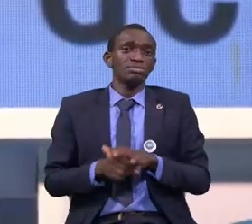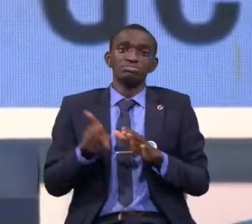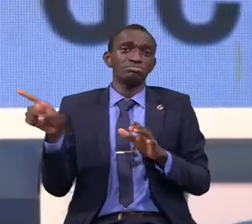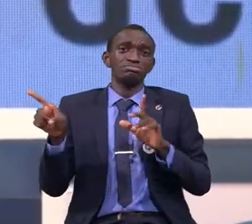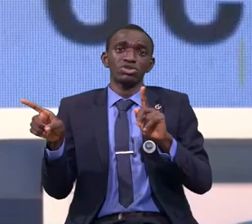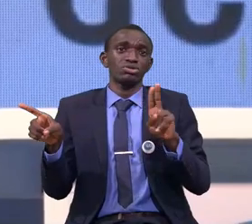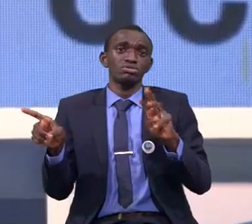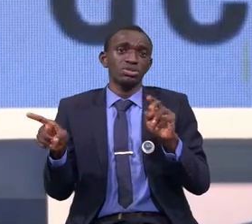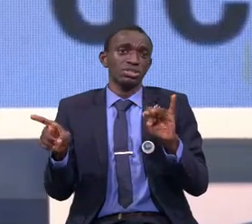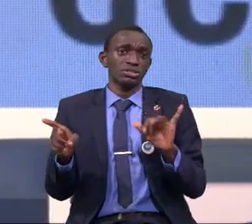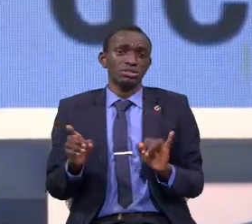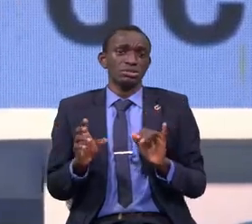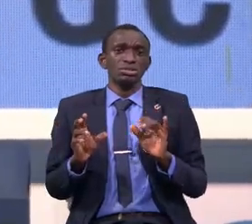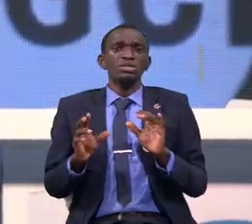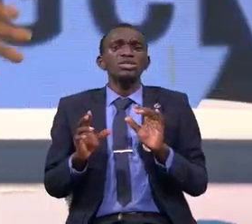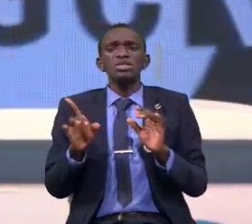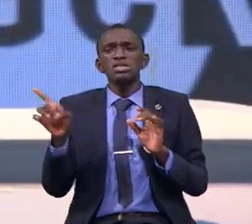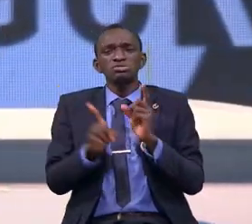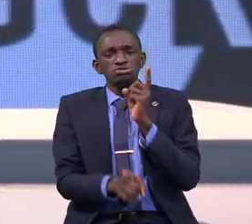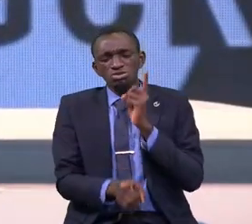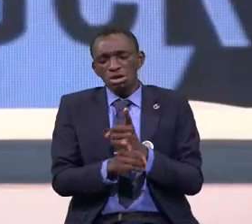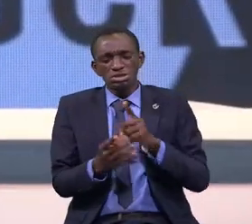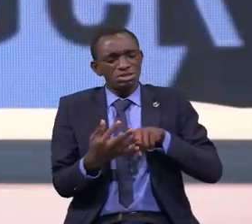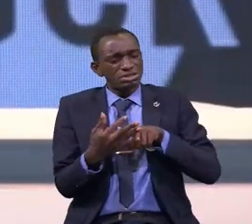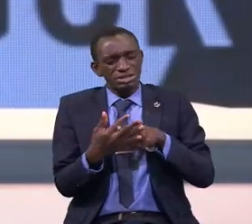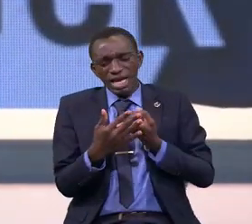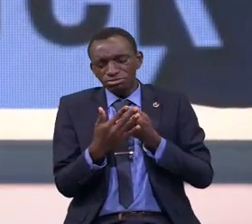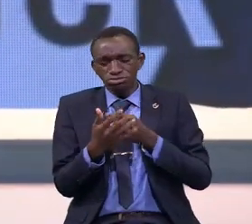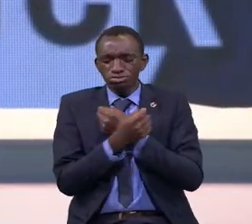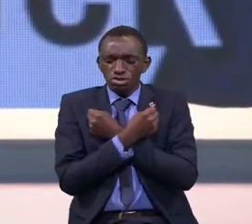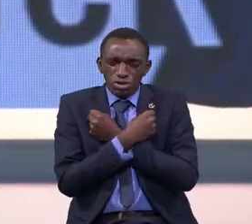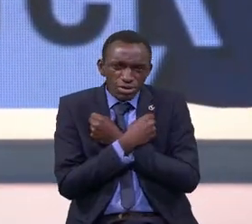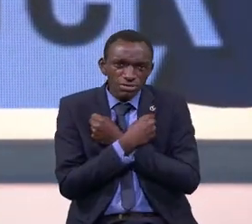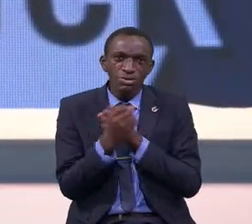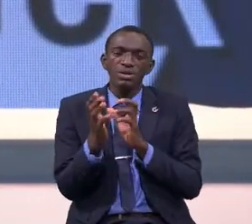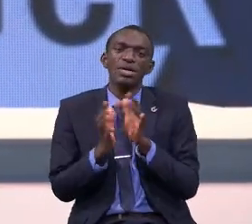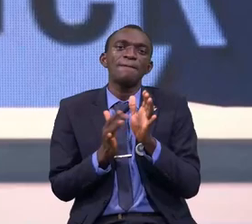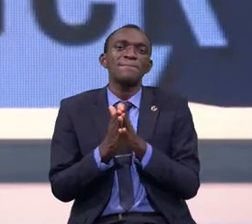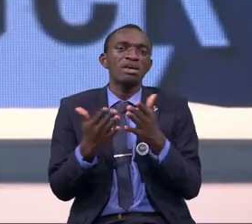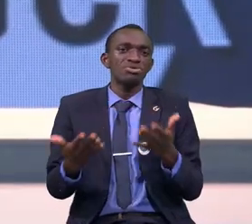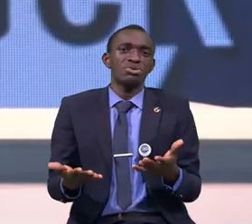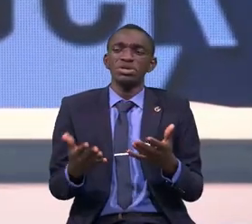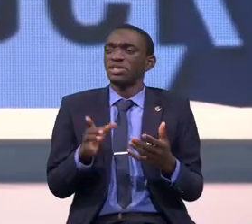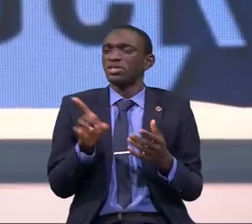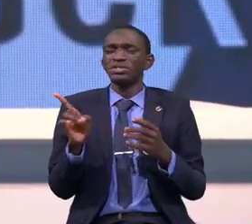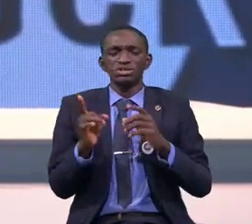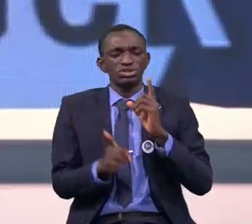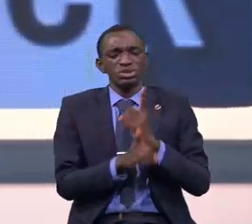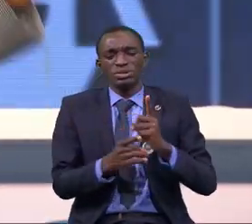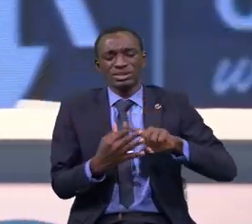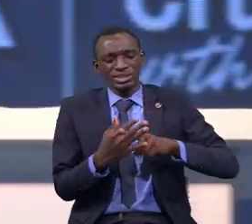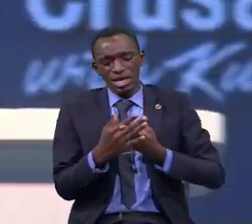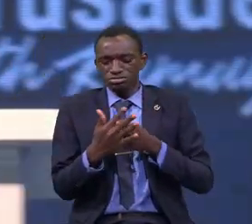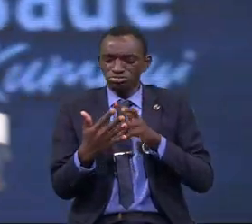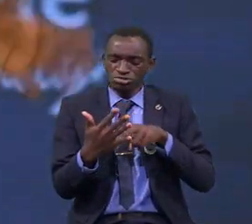I just began to love the Bible, to read the Bible.